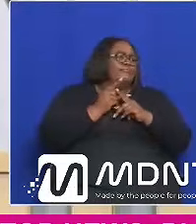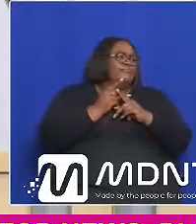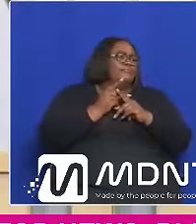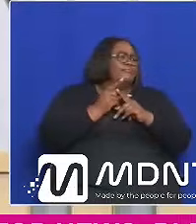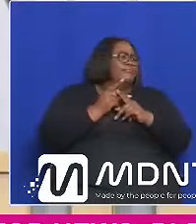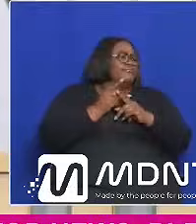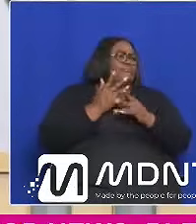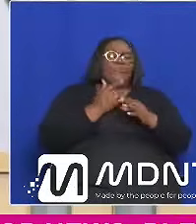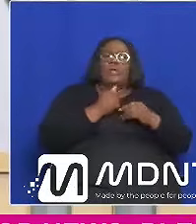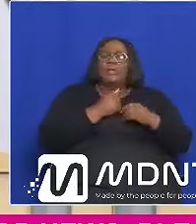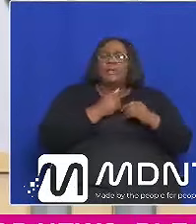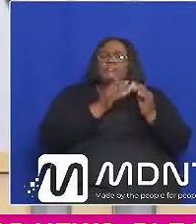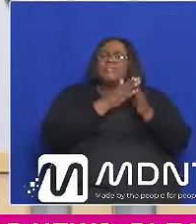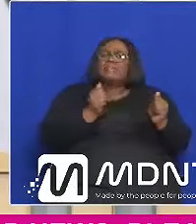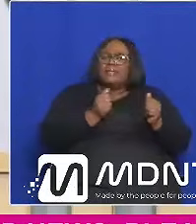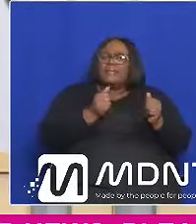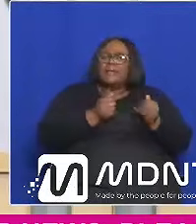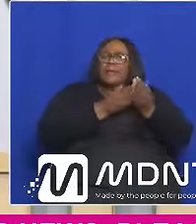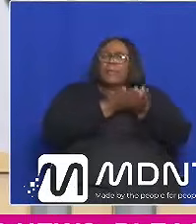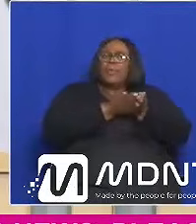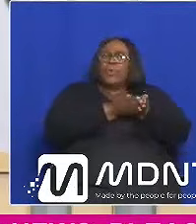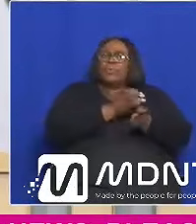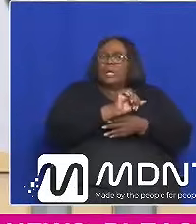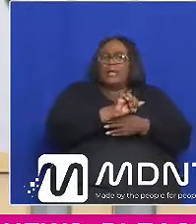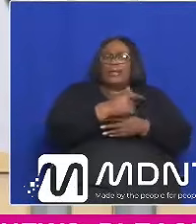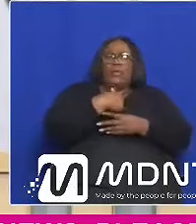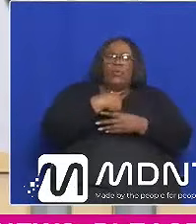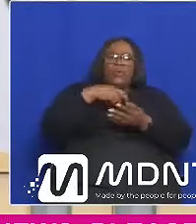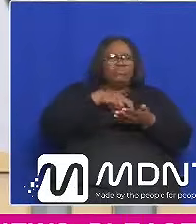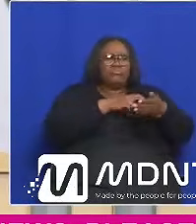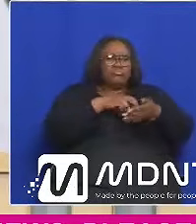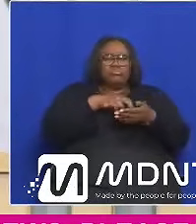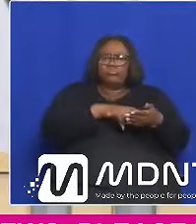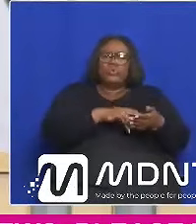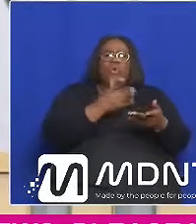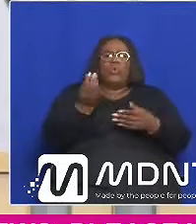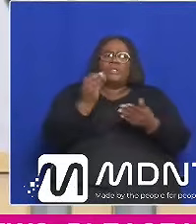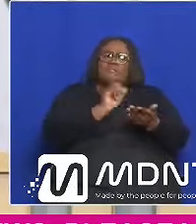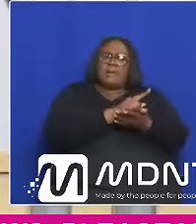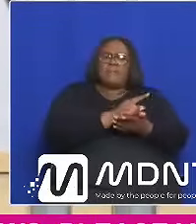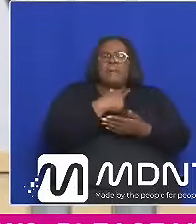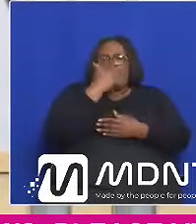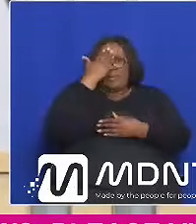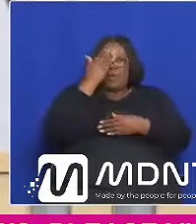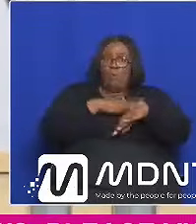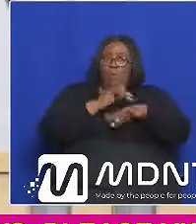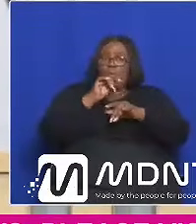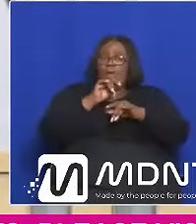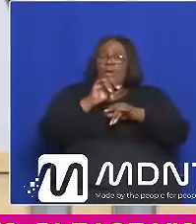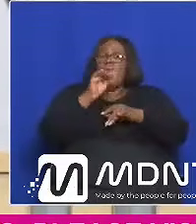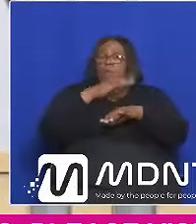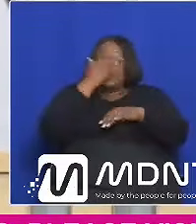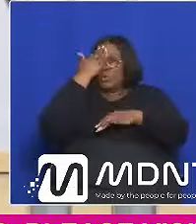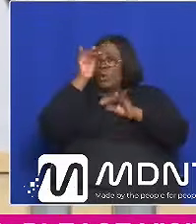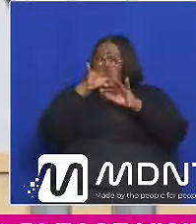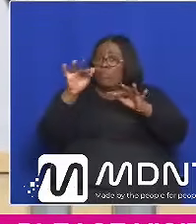have more than a relationship. I know people who had more relationship with Mr. Msibi, then I cannot compare that with